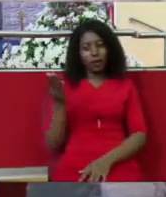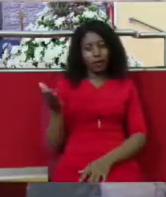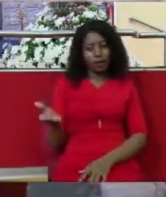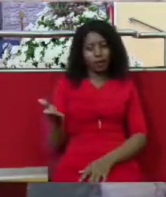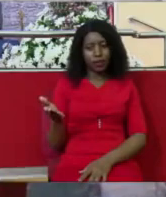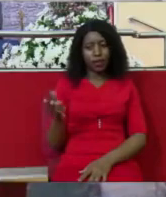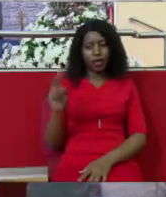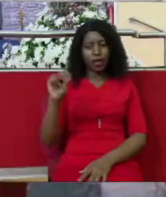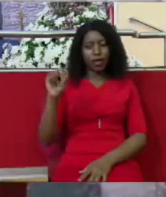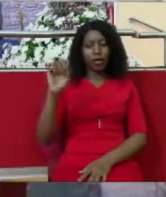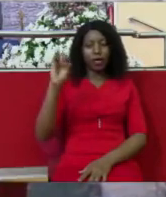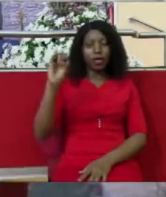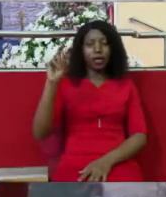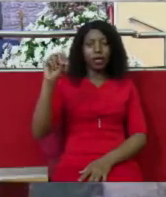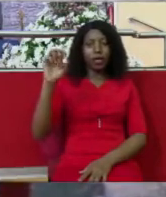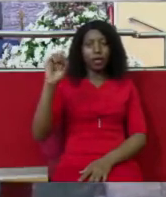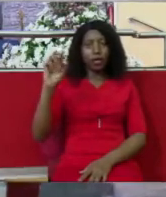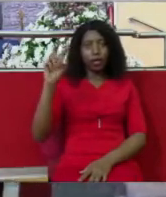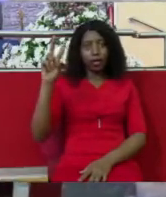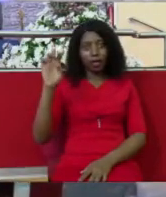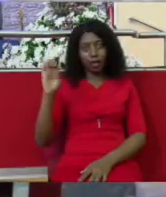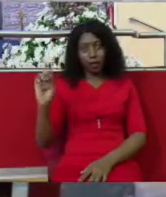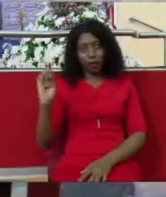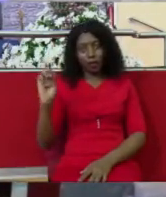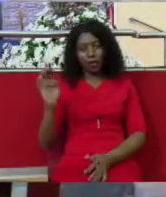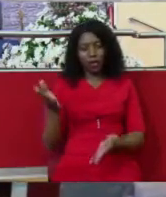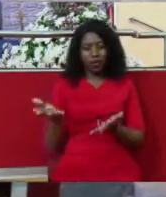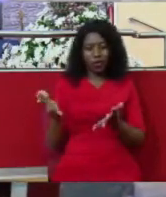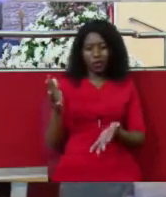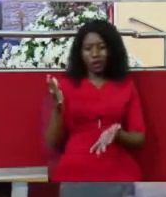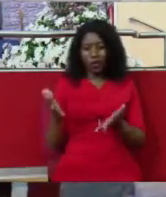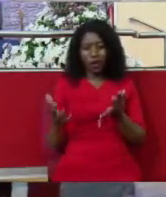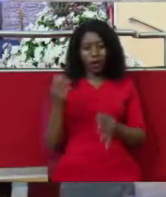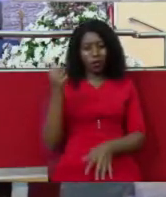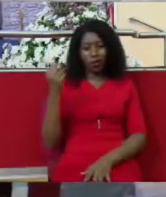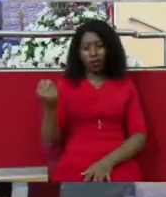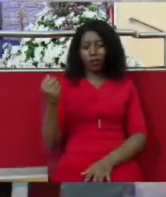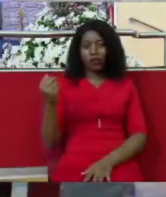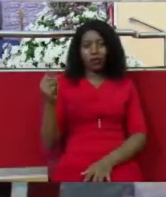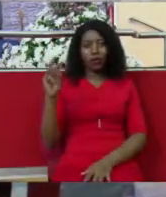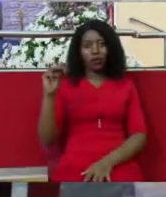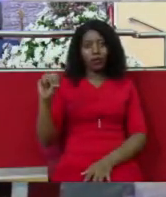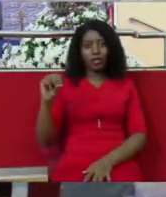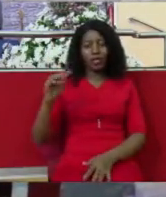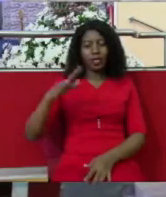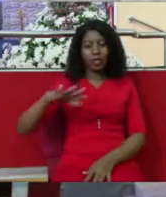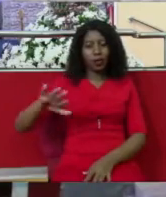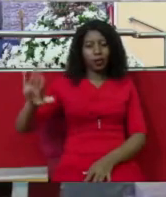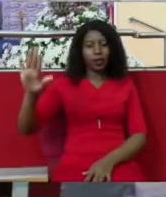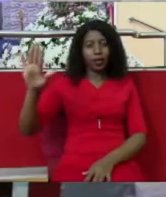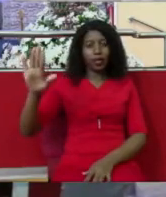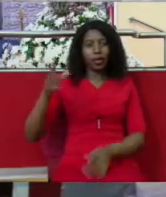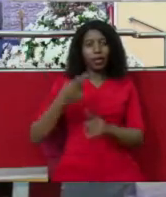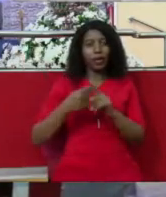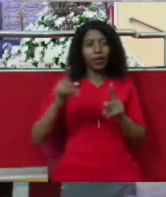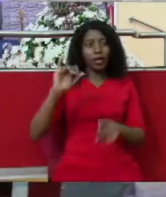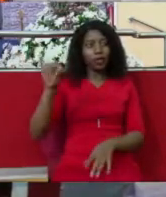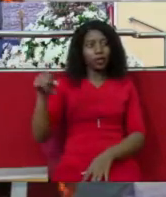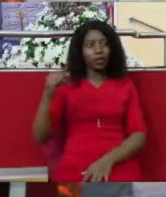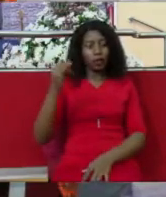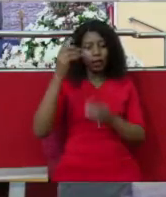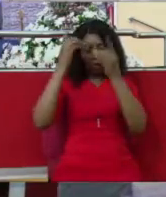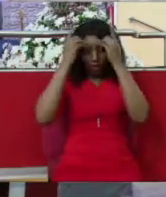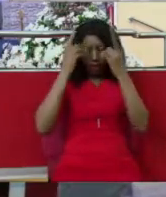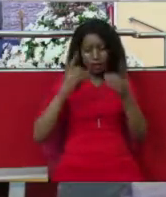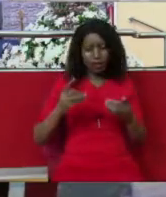Nineveh was about 500 miles away. Ilikuwa takriban maili 500. But Jonah decided to go